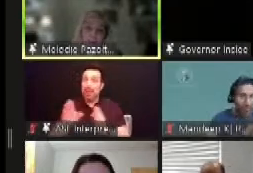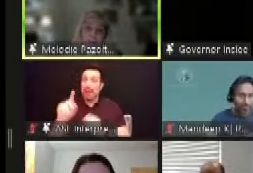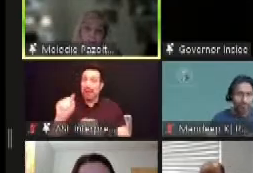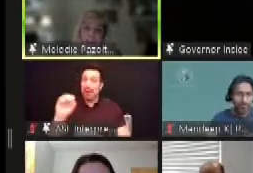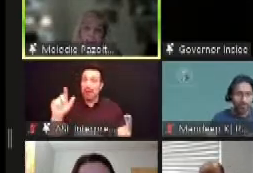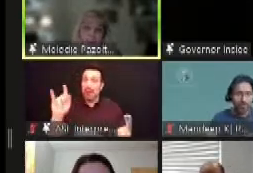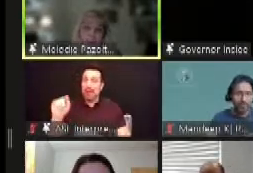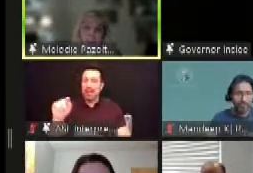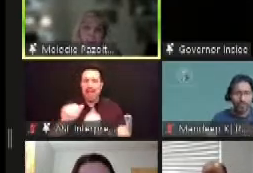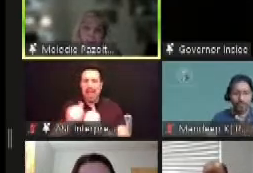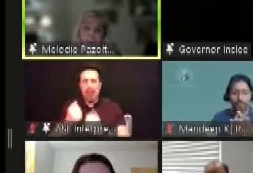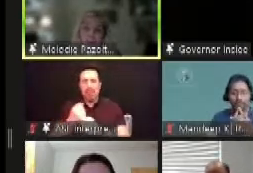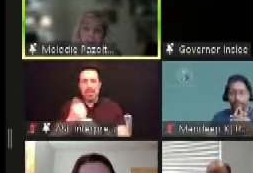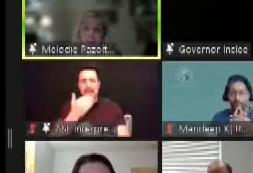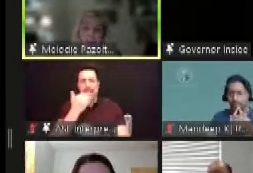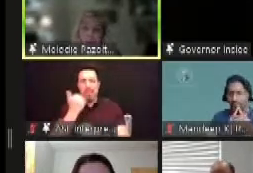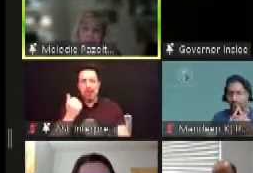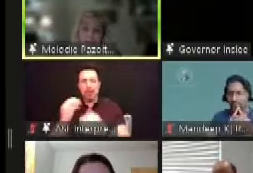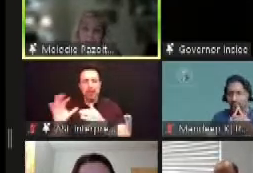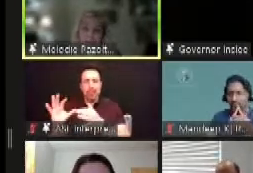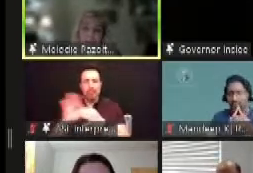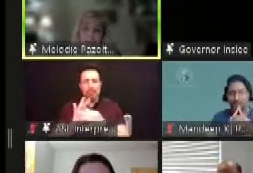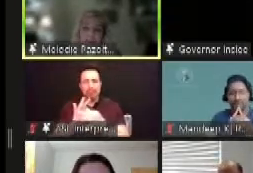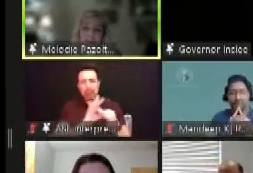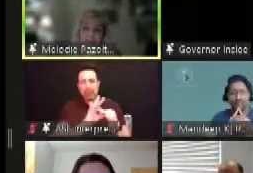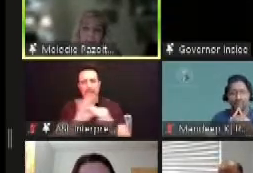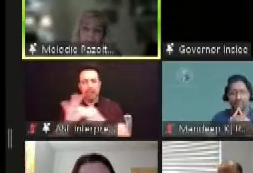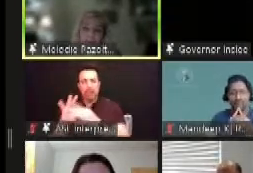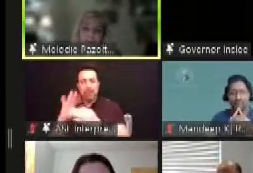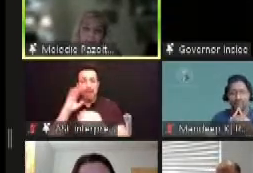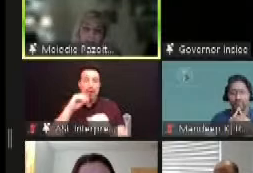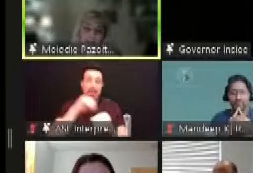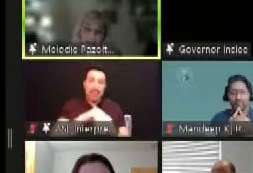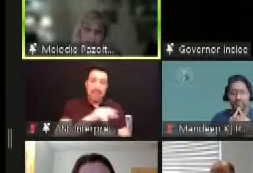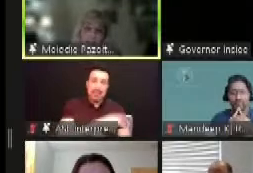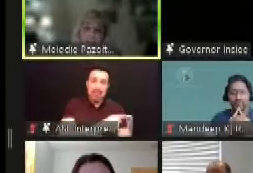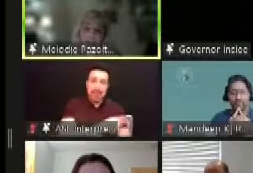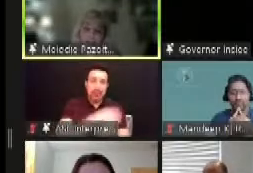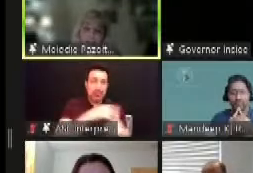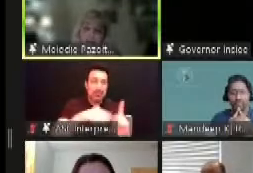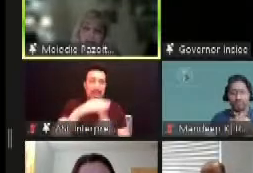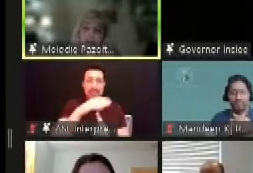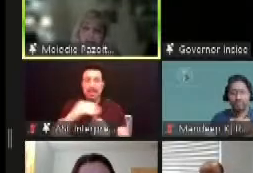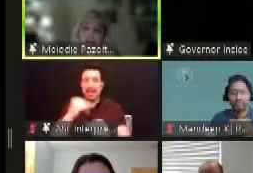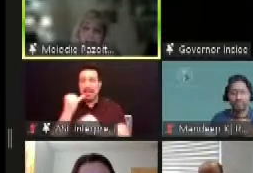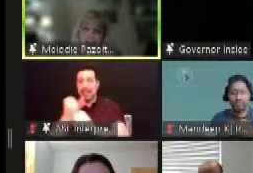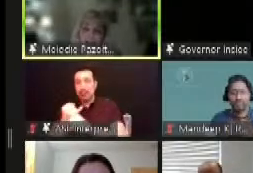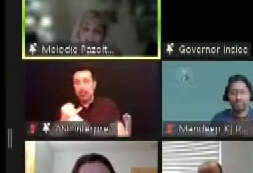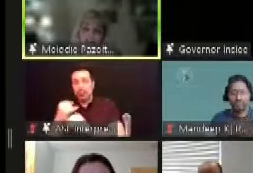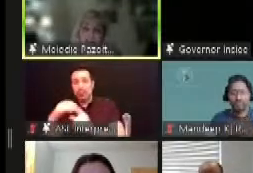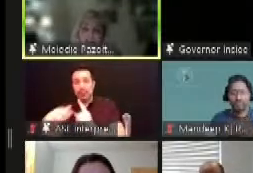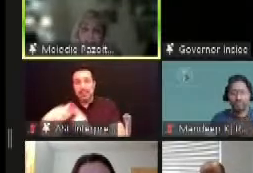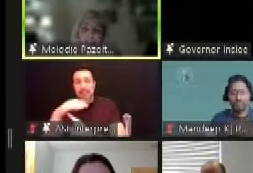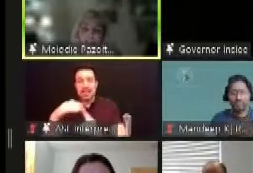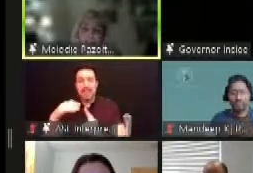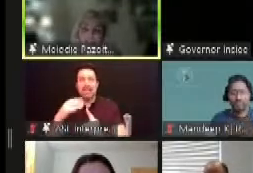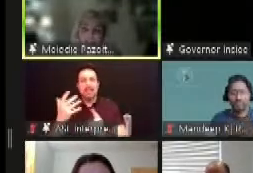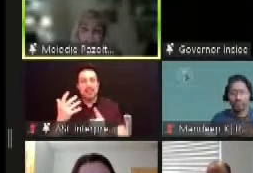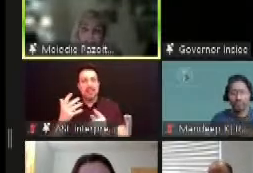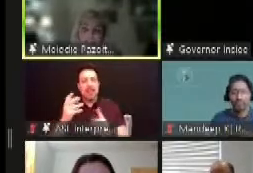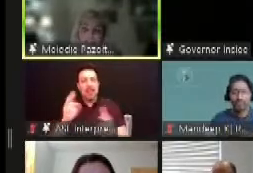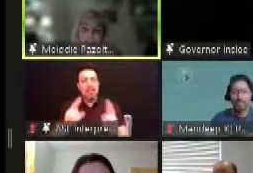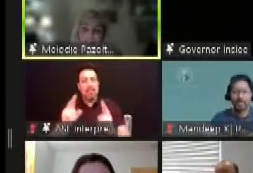we make a better bridge between inpatient settings, between institutional settings, and getting